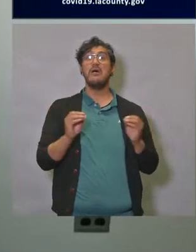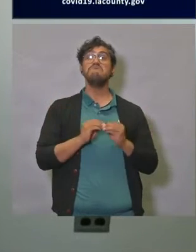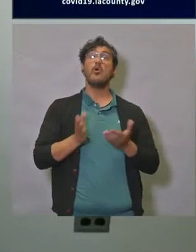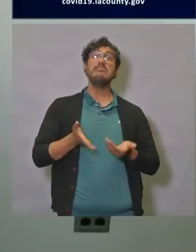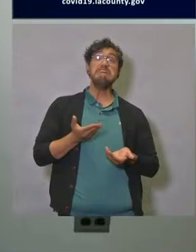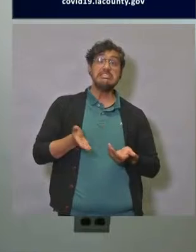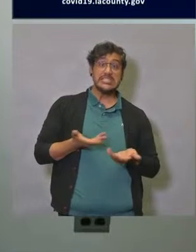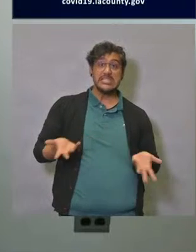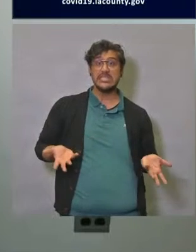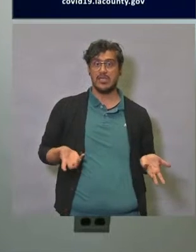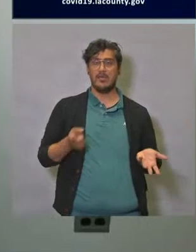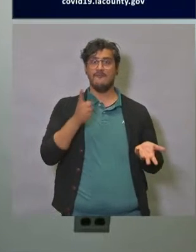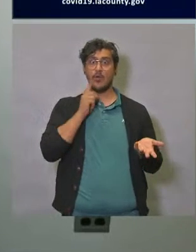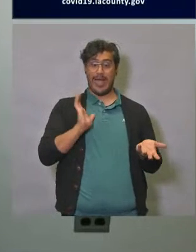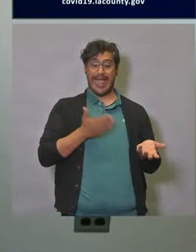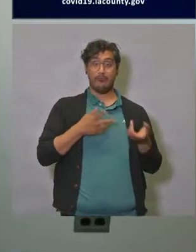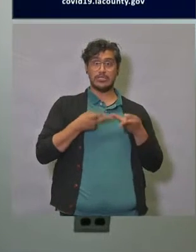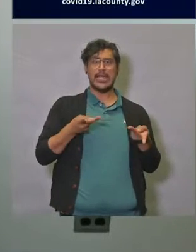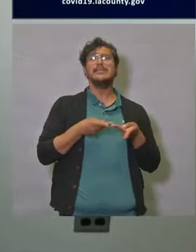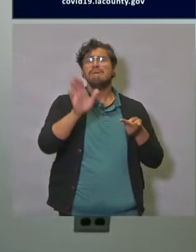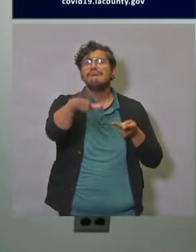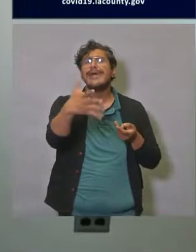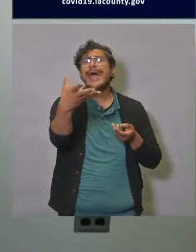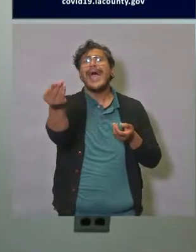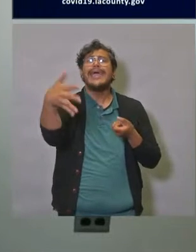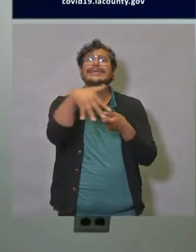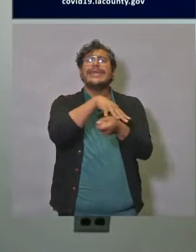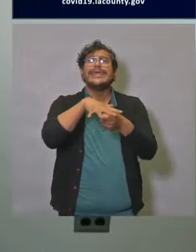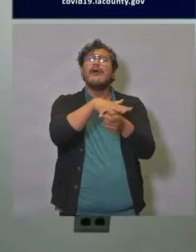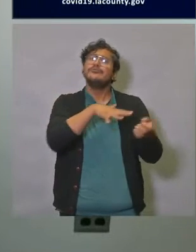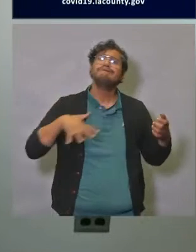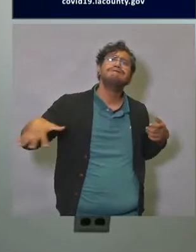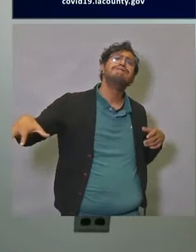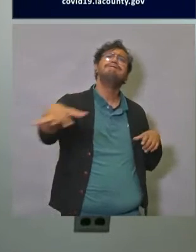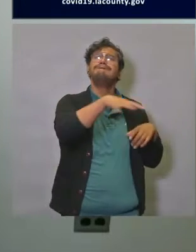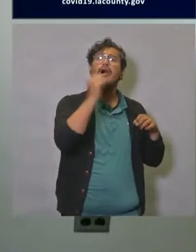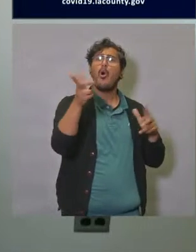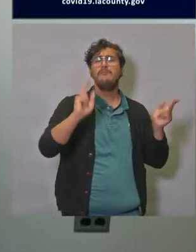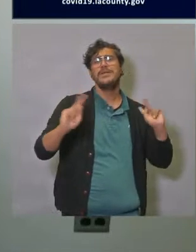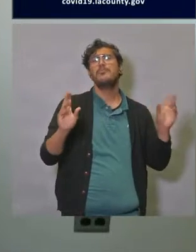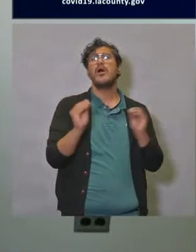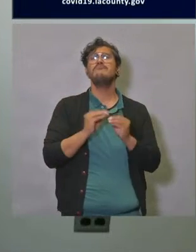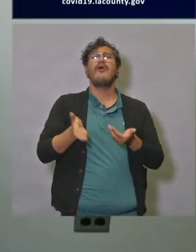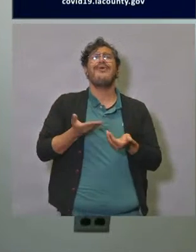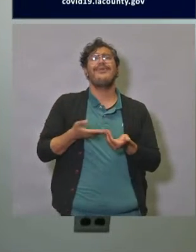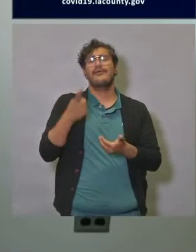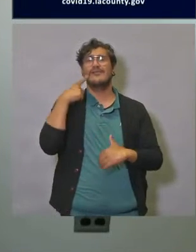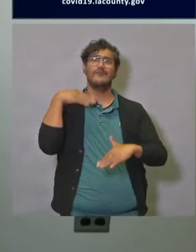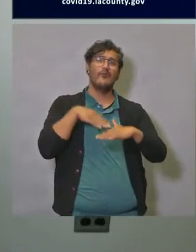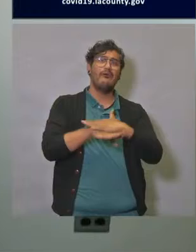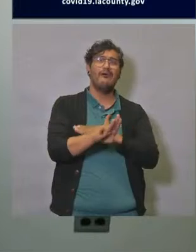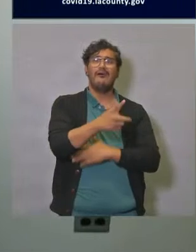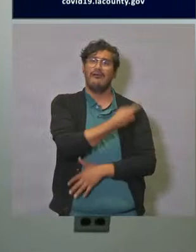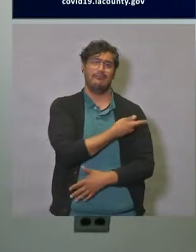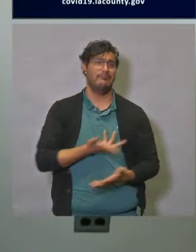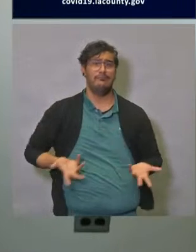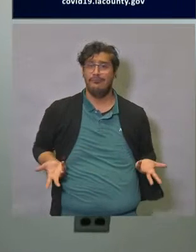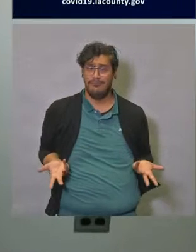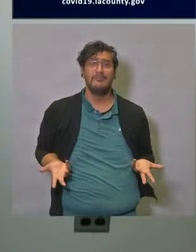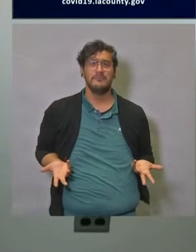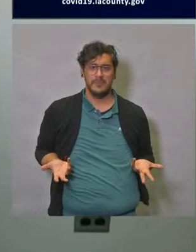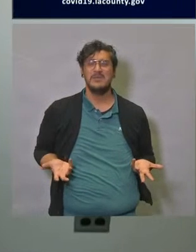sites and across the county, many sites are also making it easier, that we actually still continue to do exactly what you